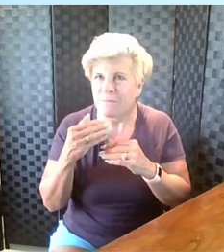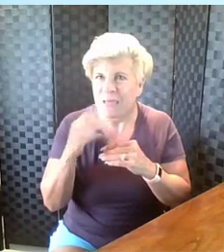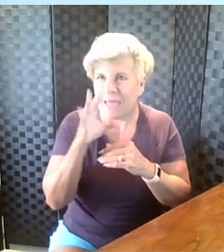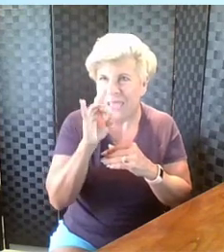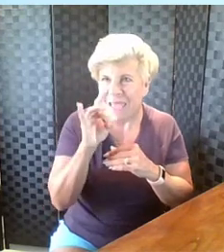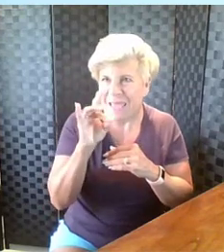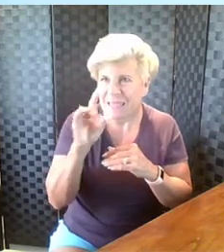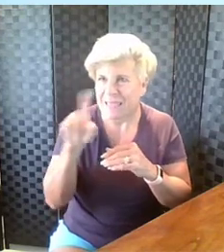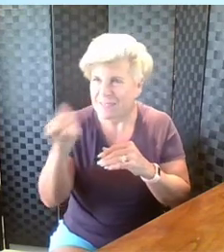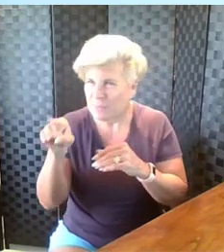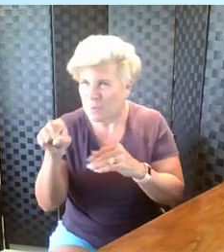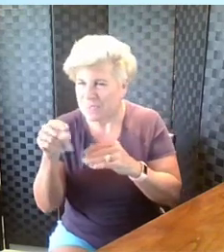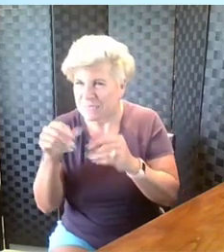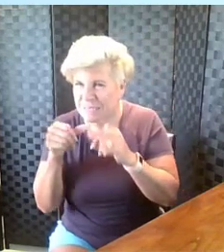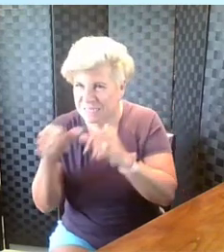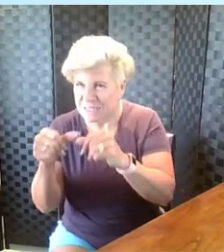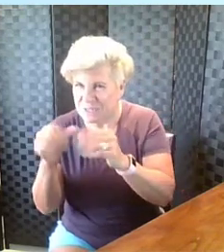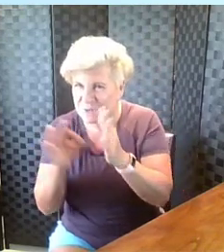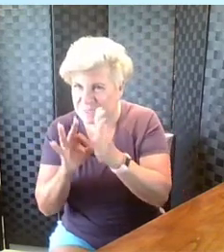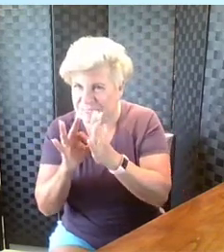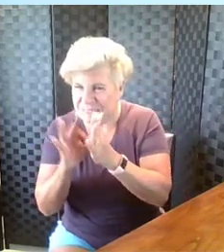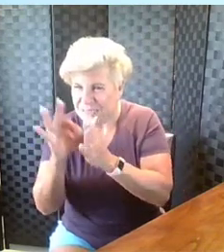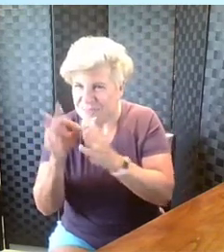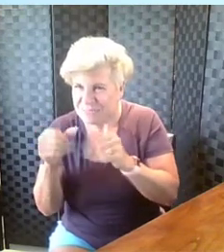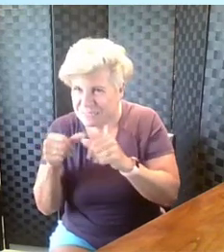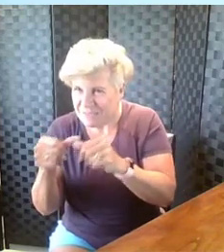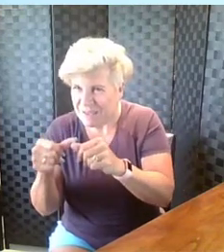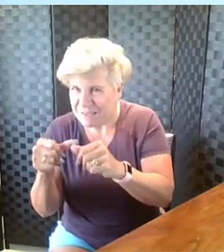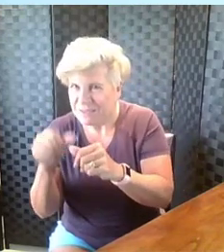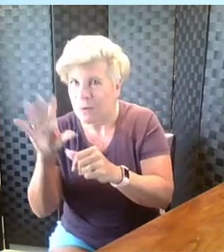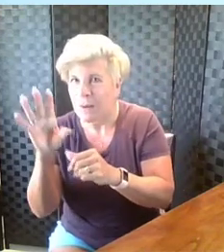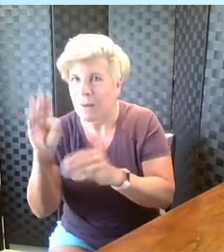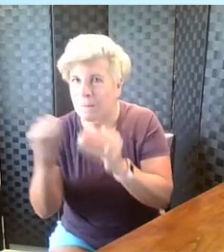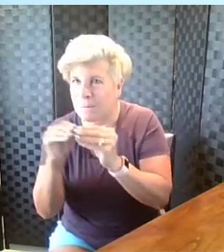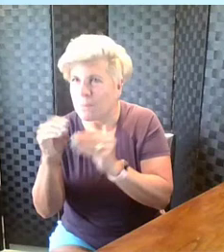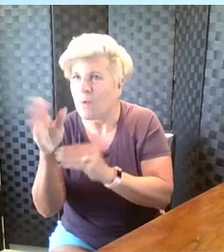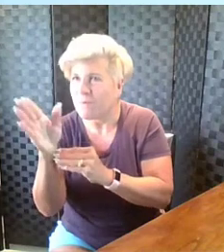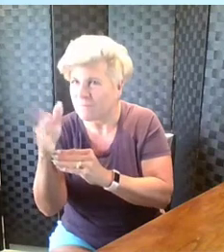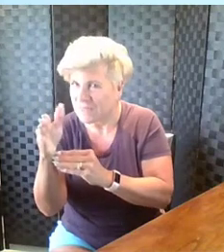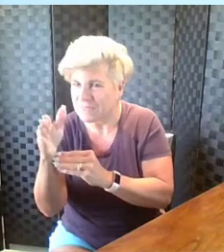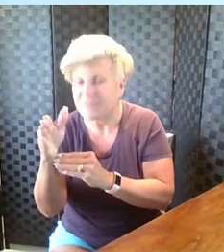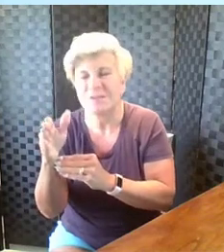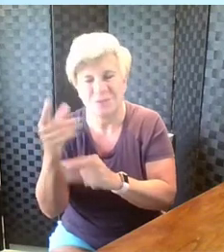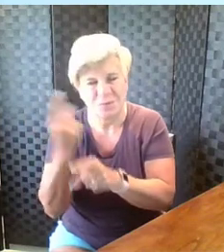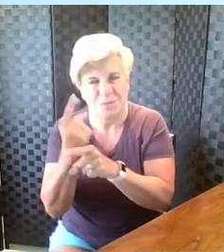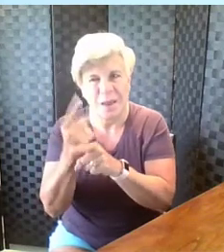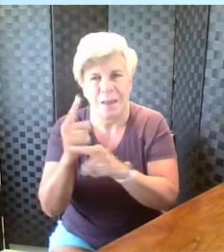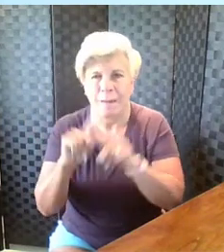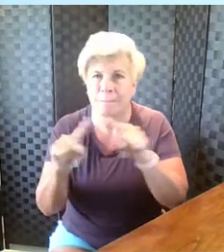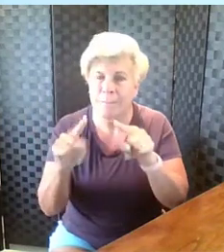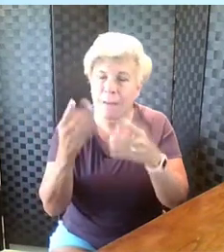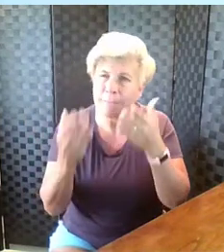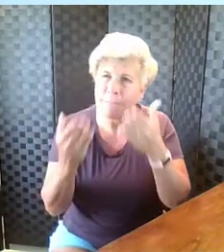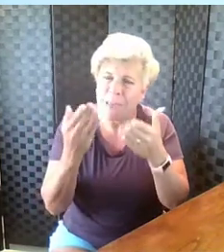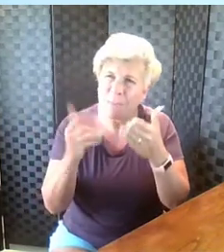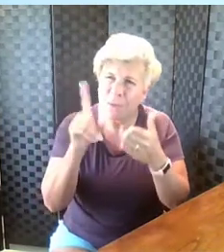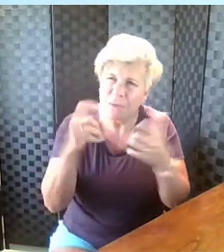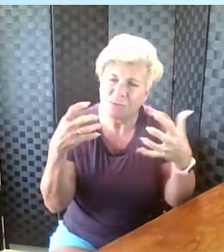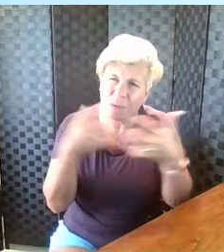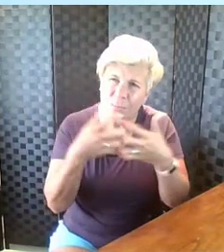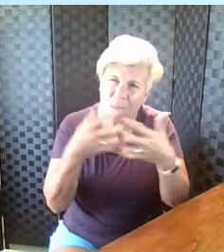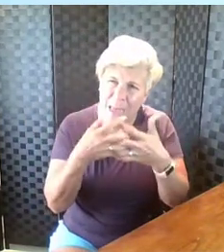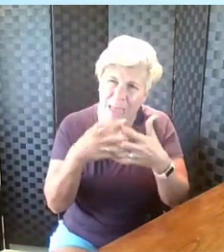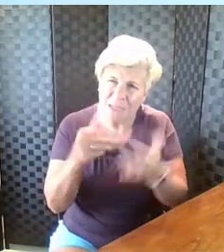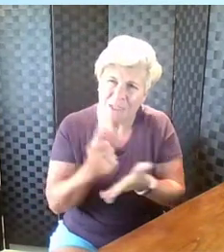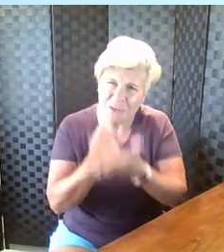were more fish because we kept counting on. And you're exactly right. But if we didn't know that, and if you're like me and really need to see that matching